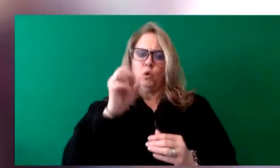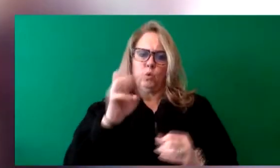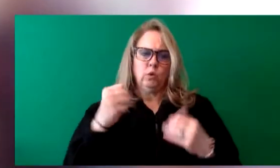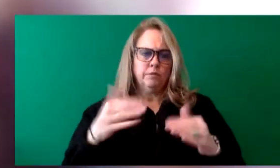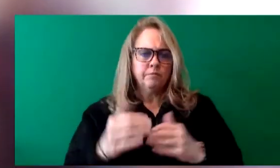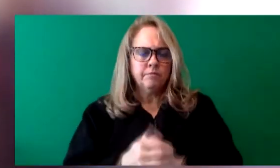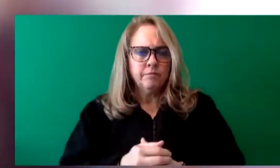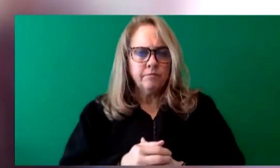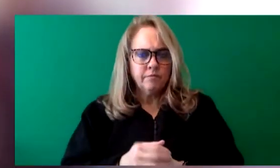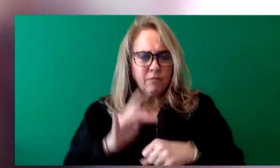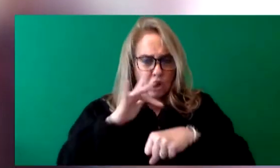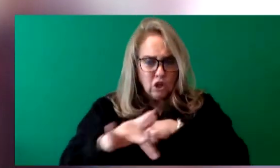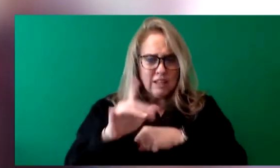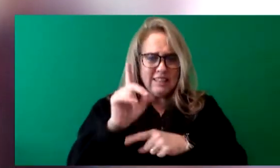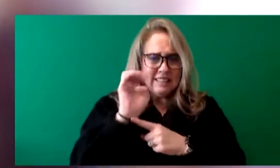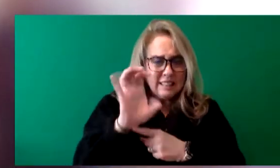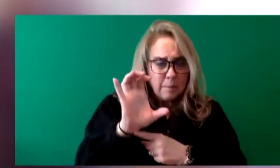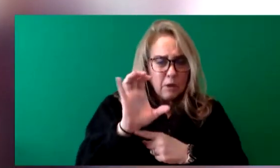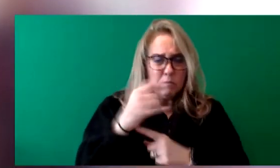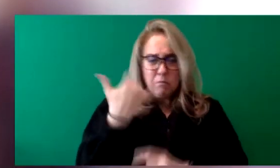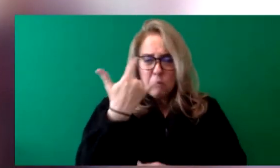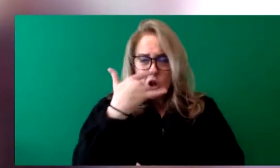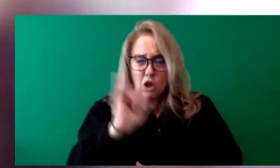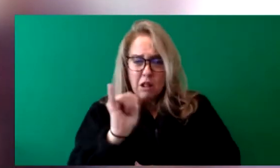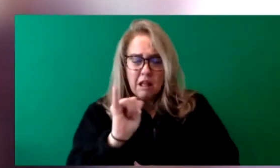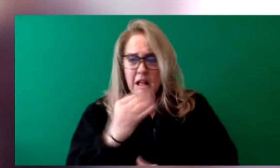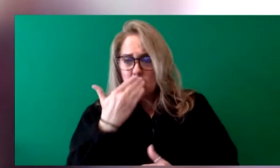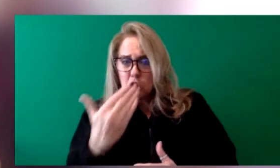this preliminary December?